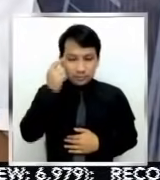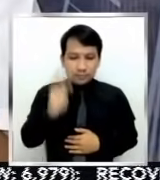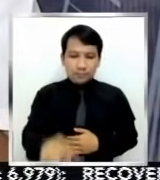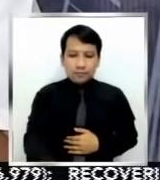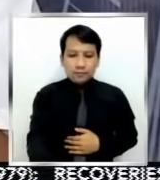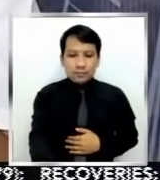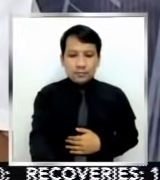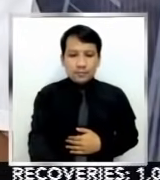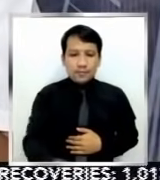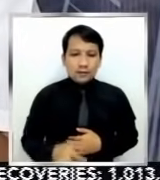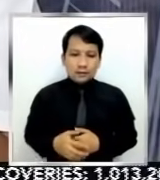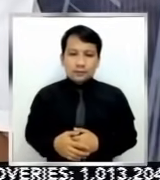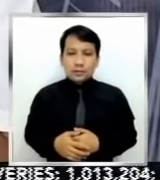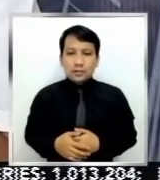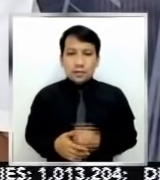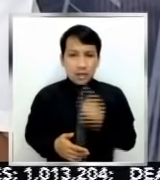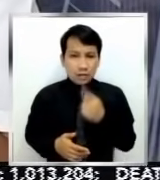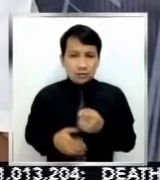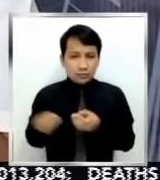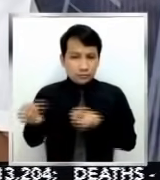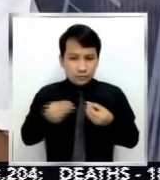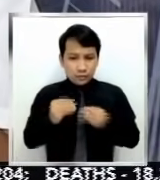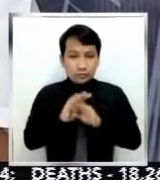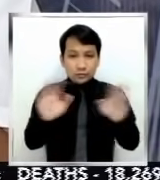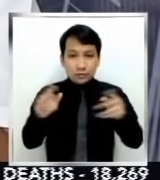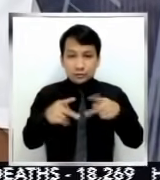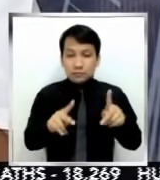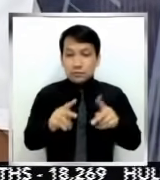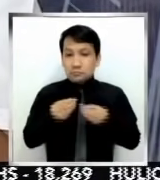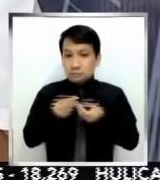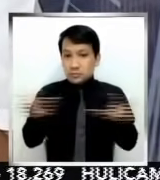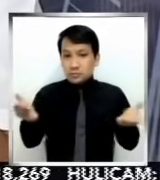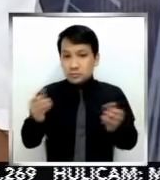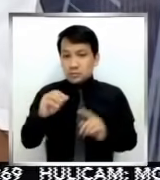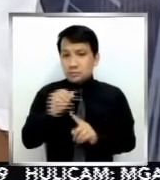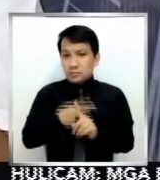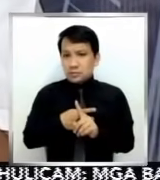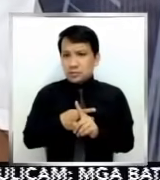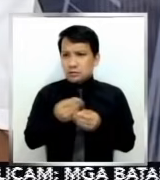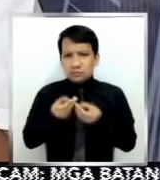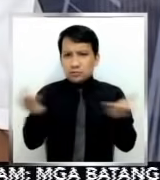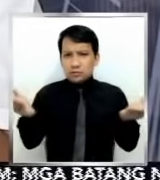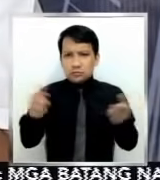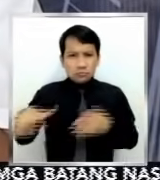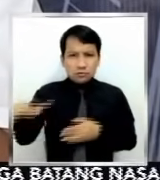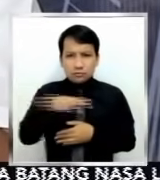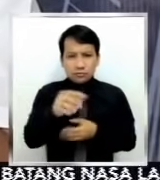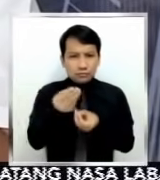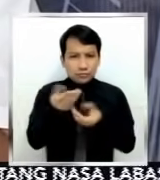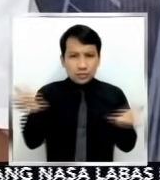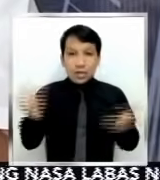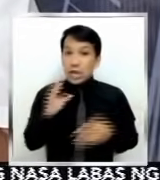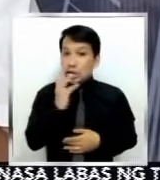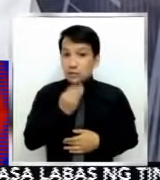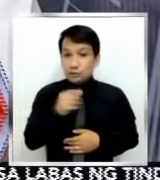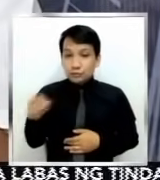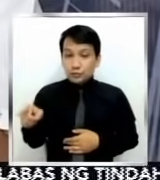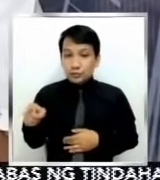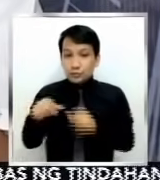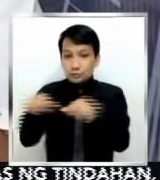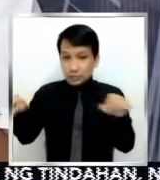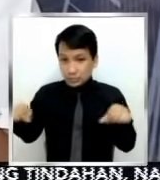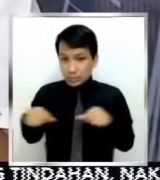used for A1 to A3 nationwide. So majority will be given to those to those areas